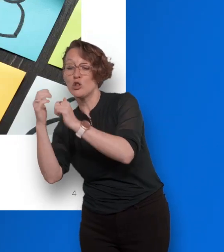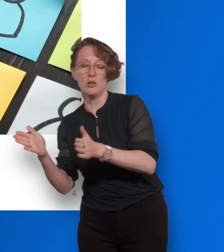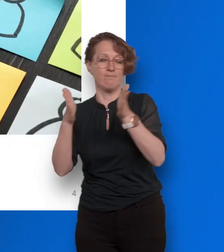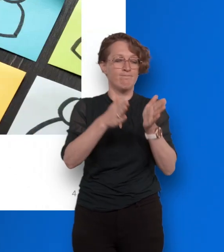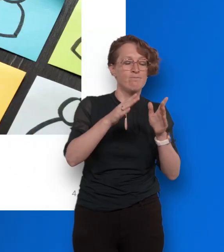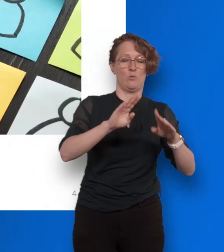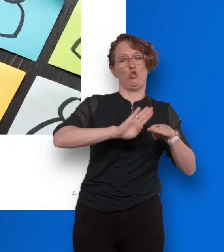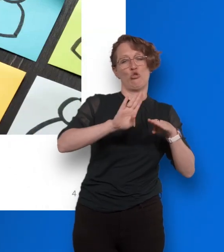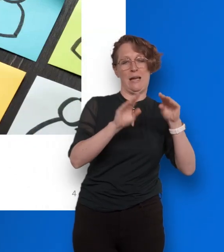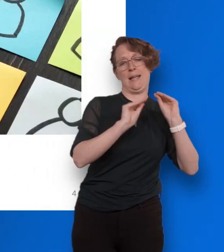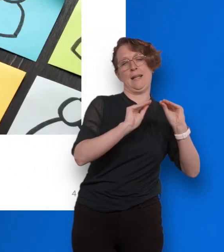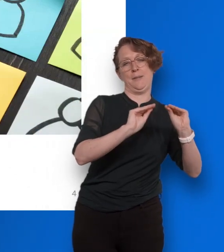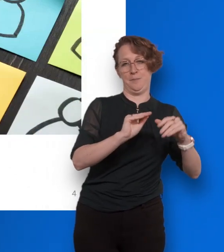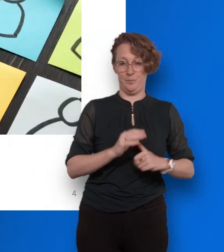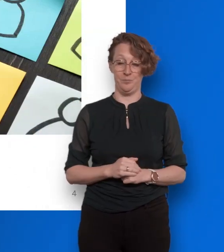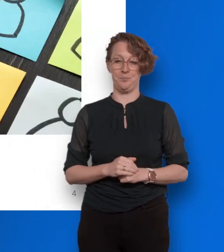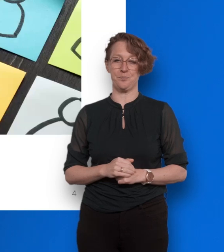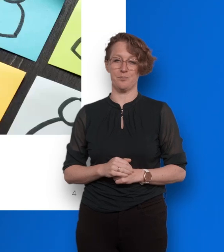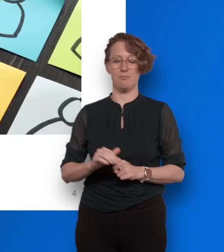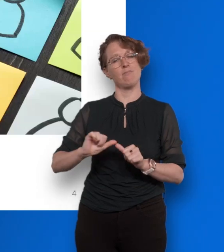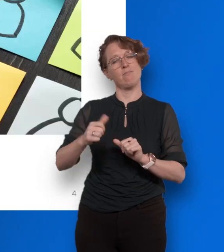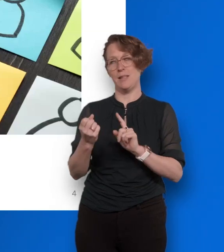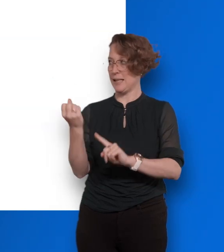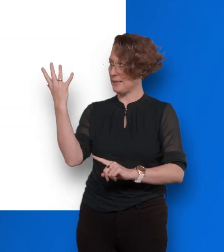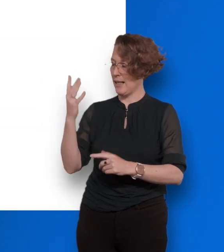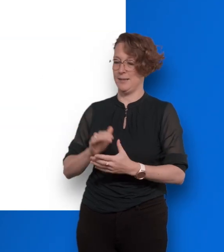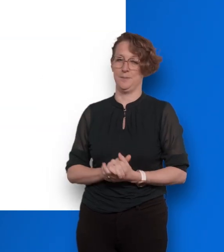sort of training. Next slide, please.